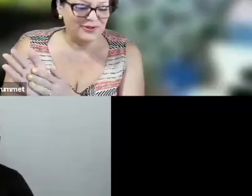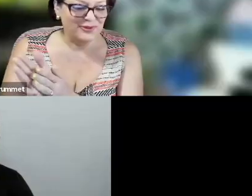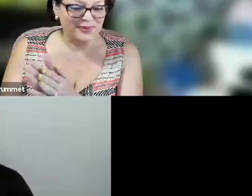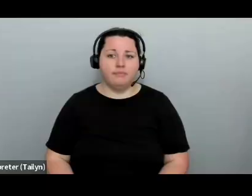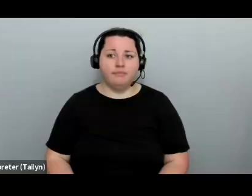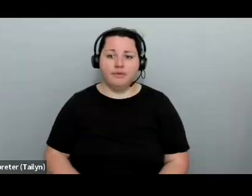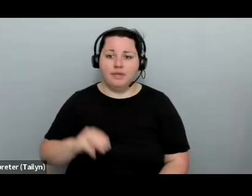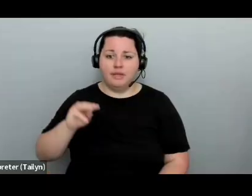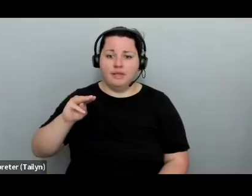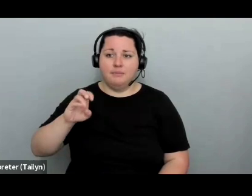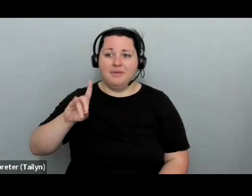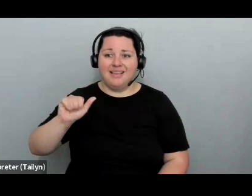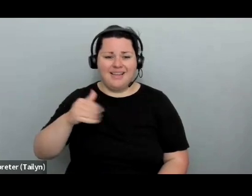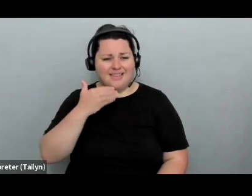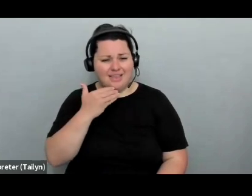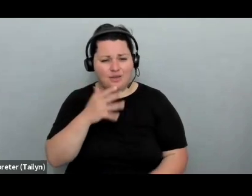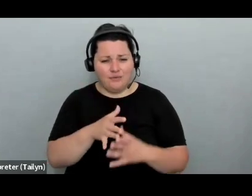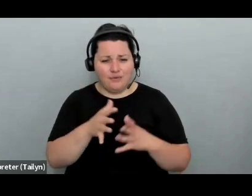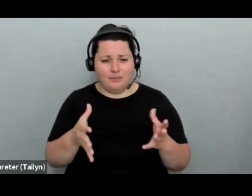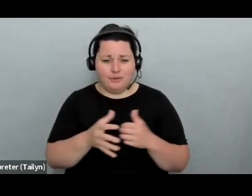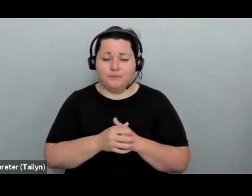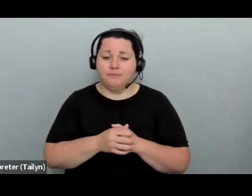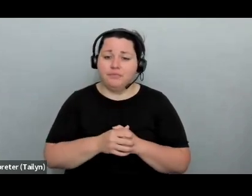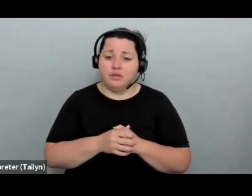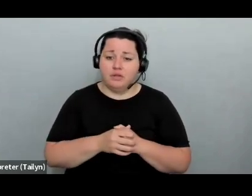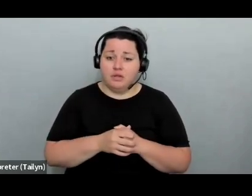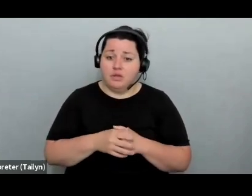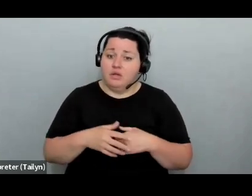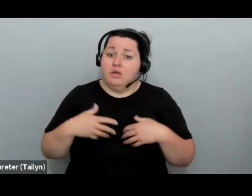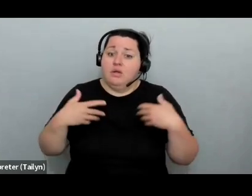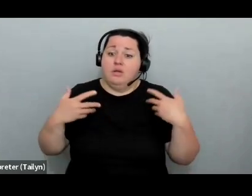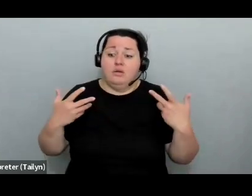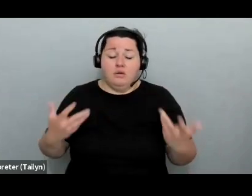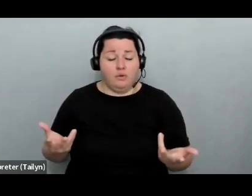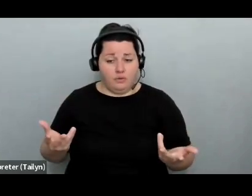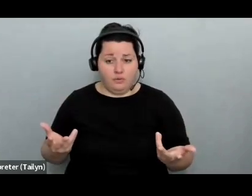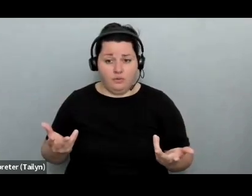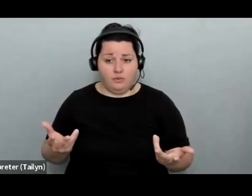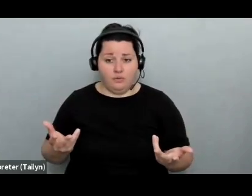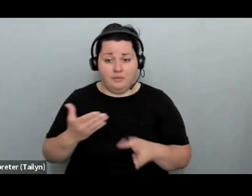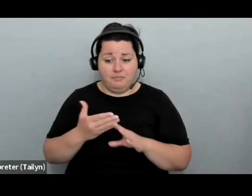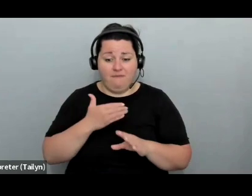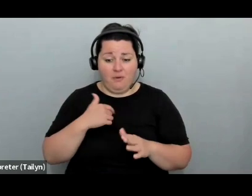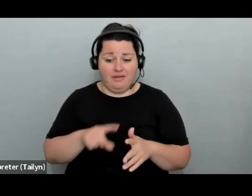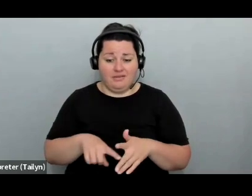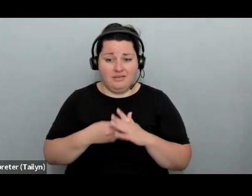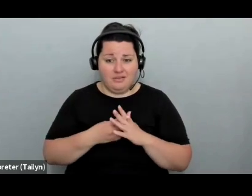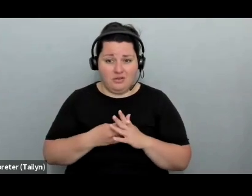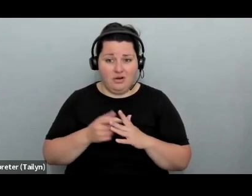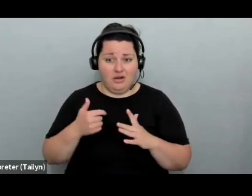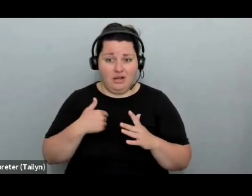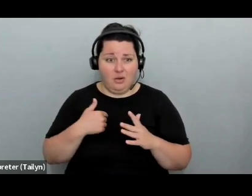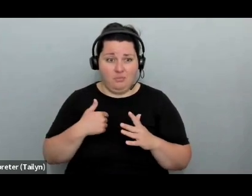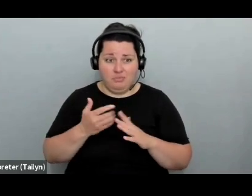Thank you so much. I don't know about y'all, but before I get started and even introduce